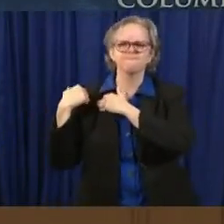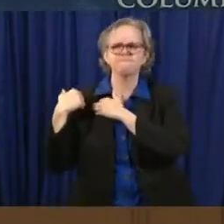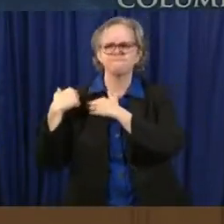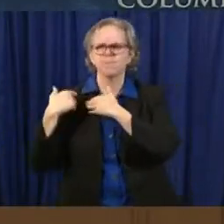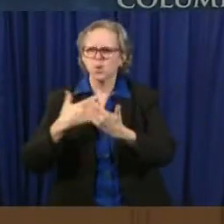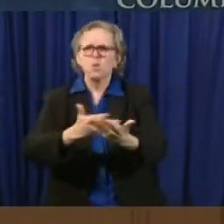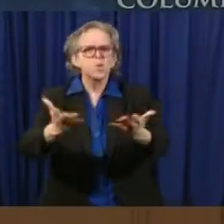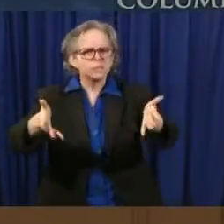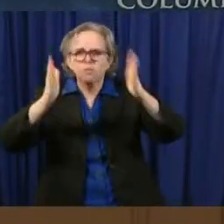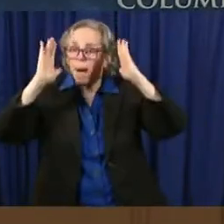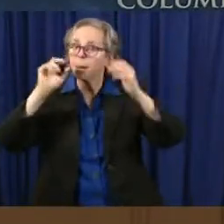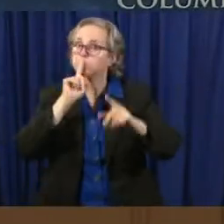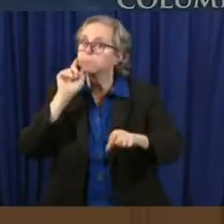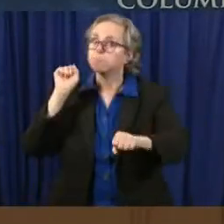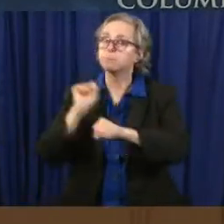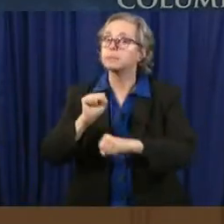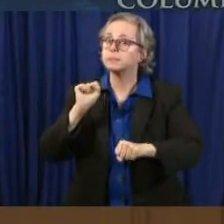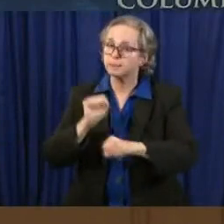You gotta rise up.